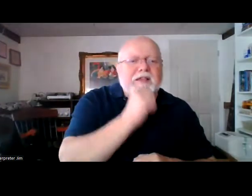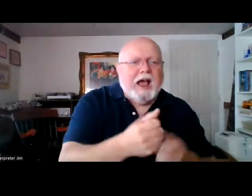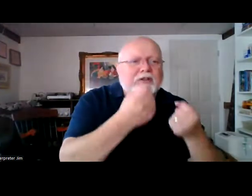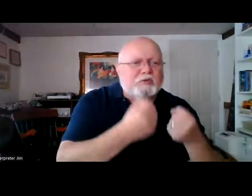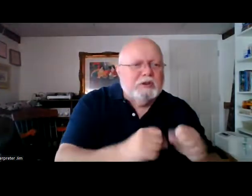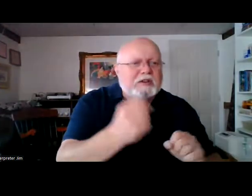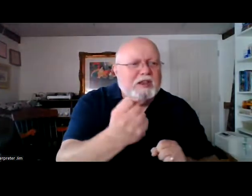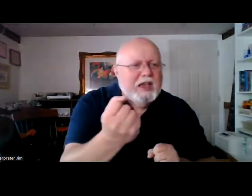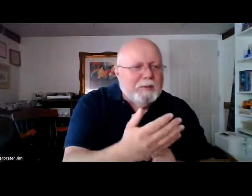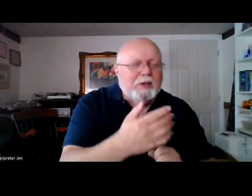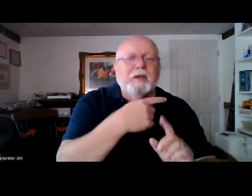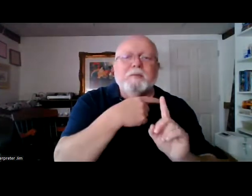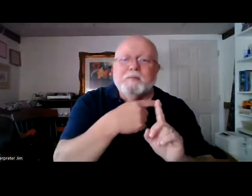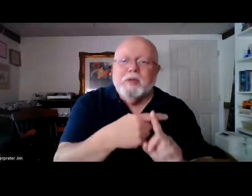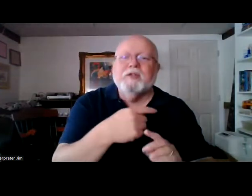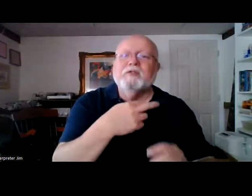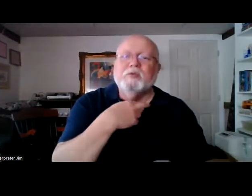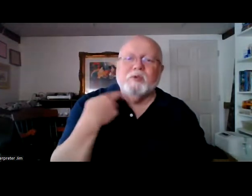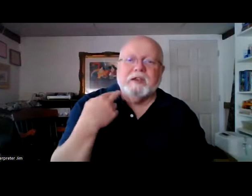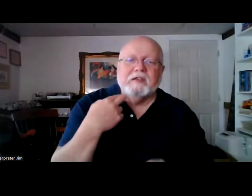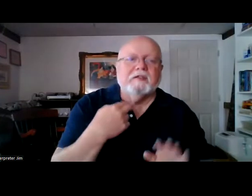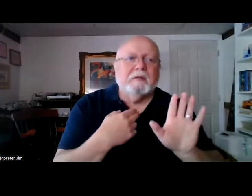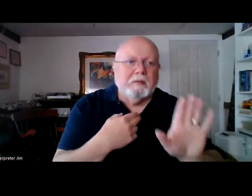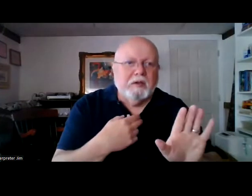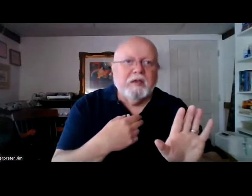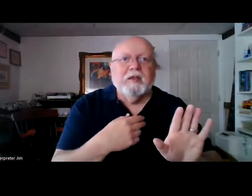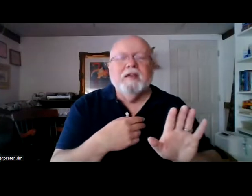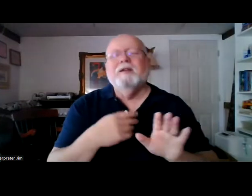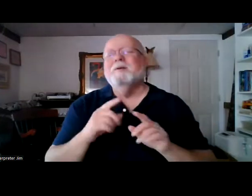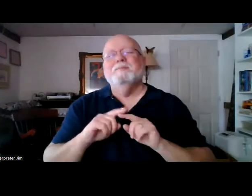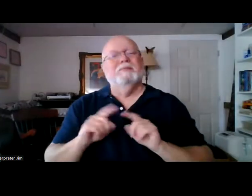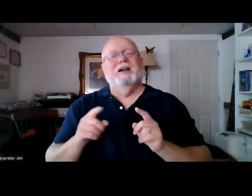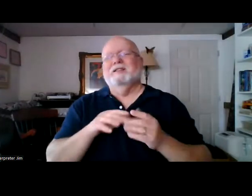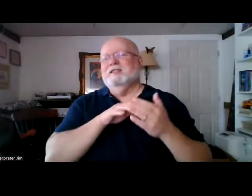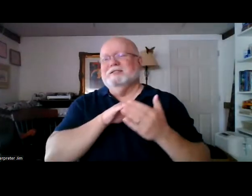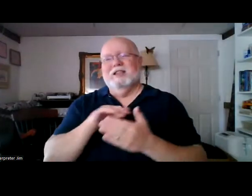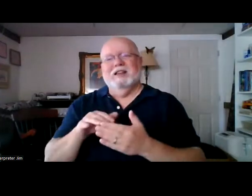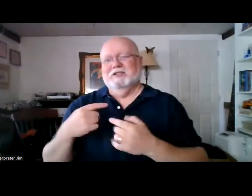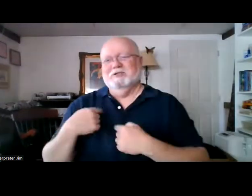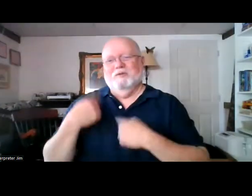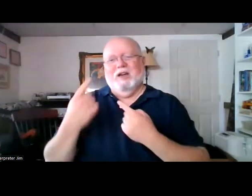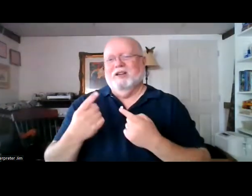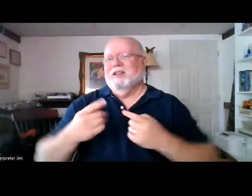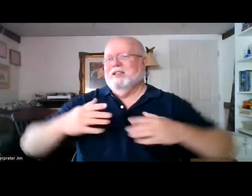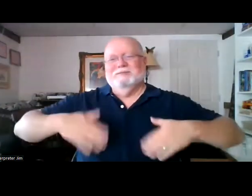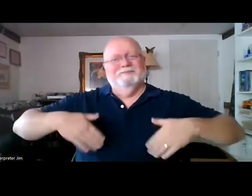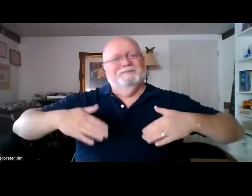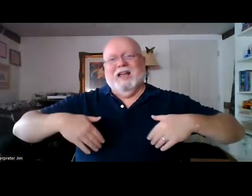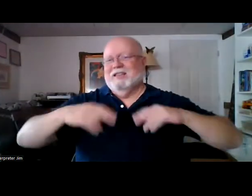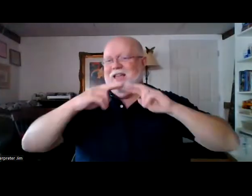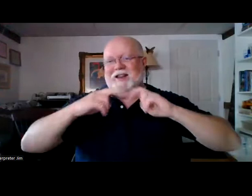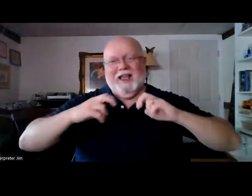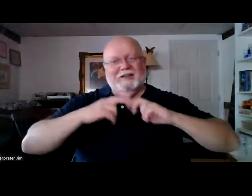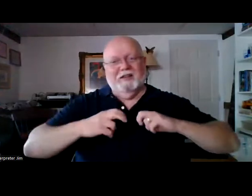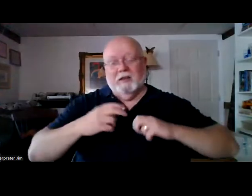suicide risk, the severity of gambling. They don't really parse that out. Again, it's a great question. I think there's more research